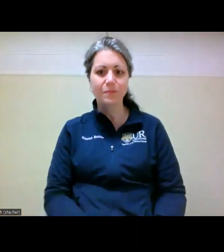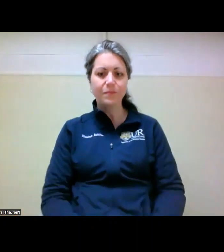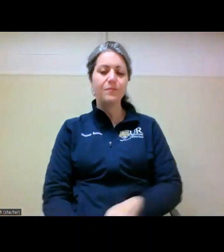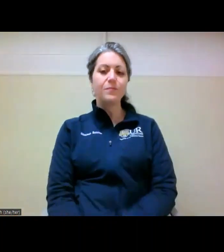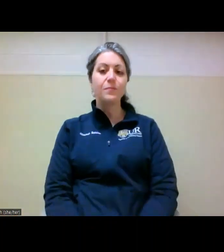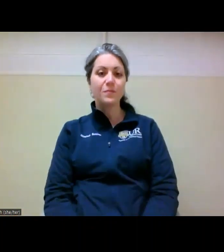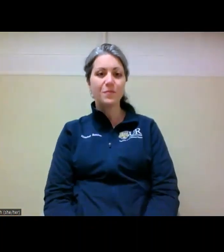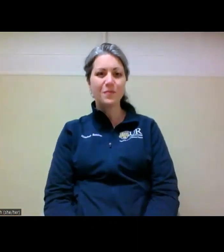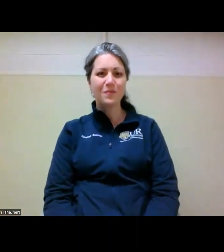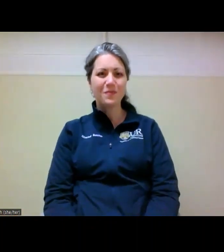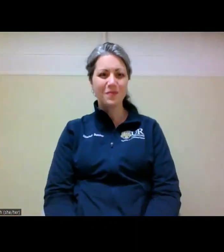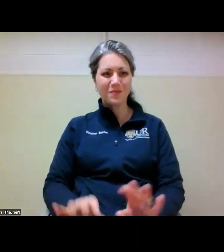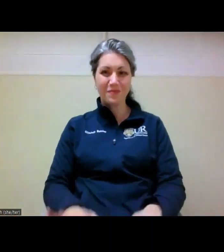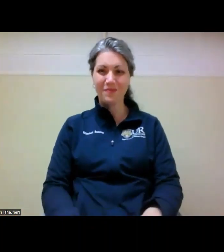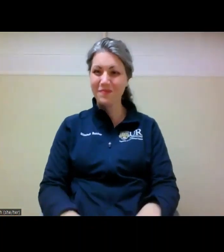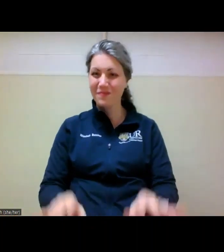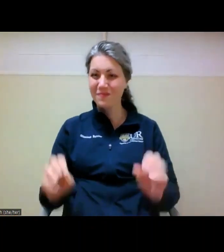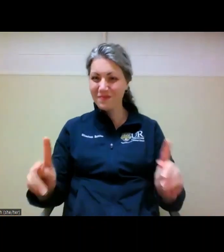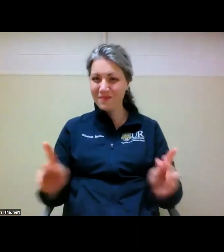So,